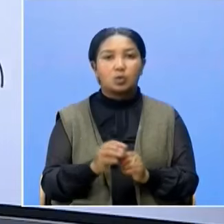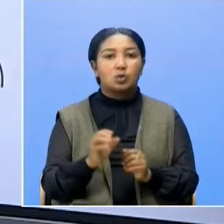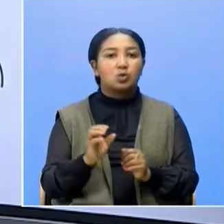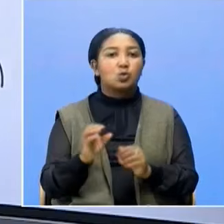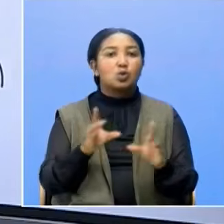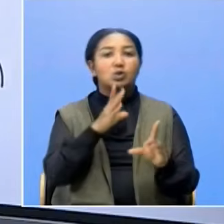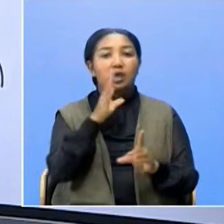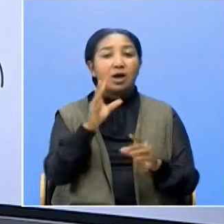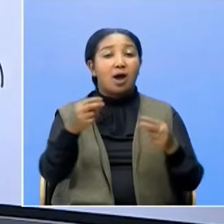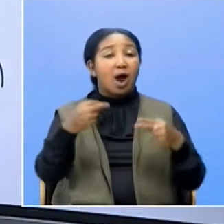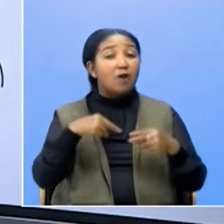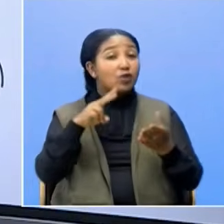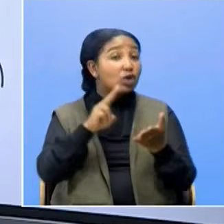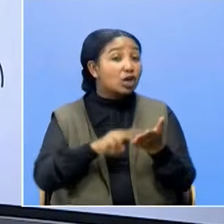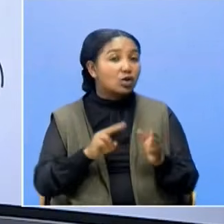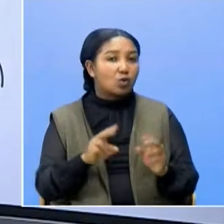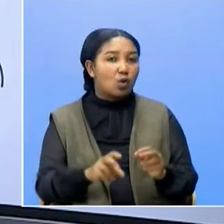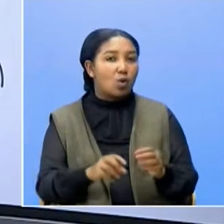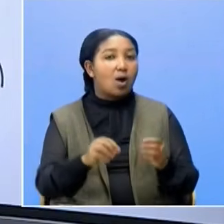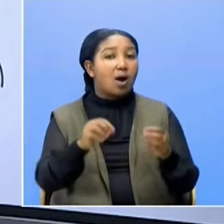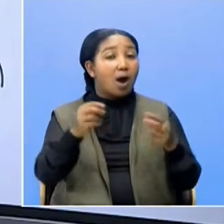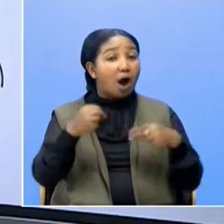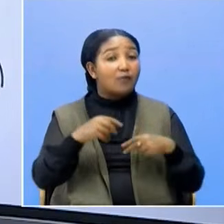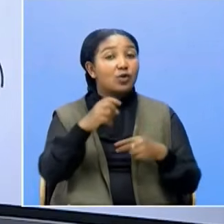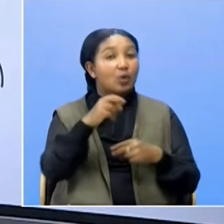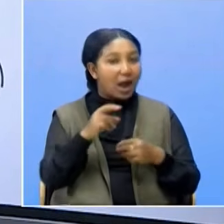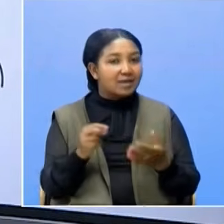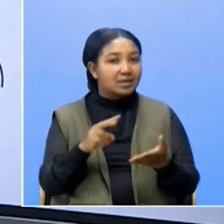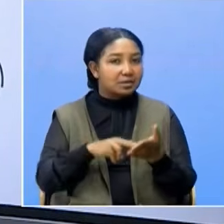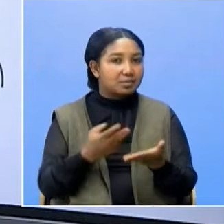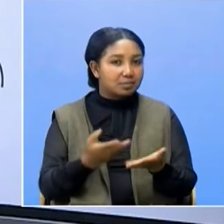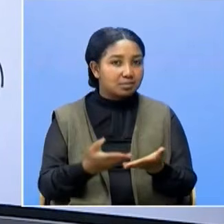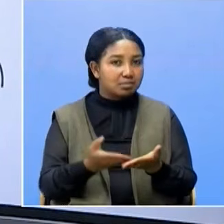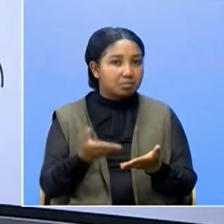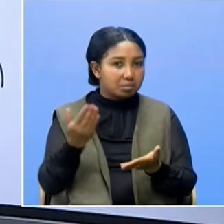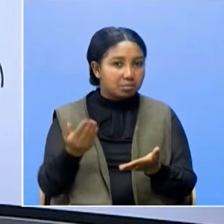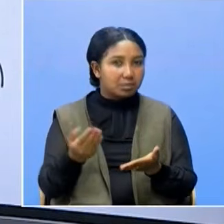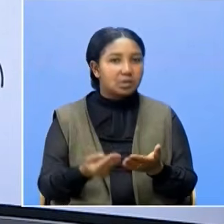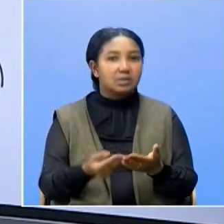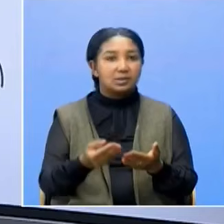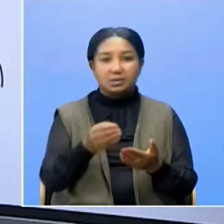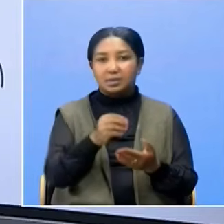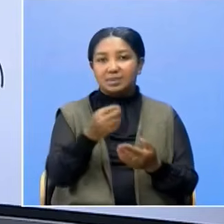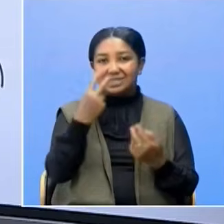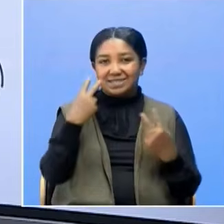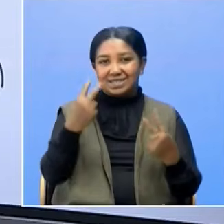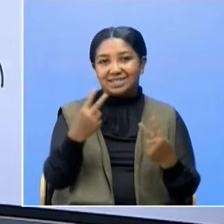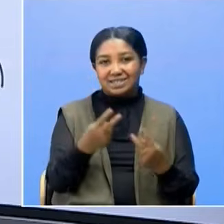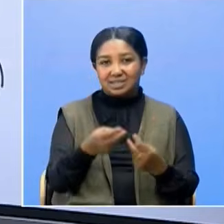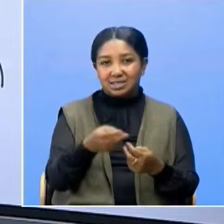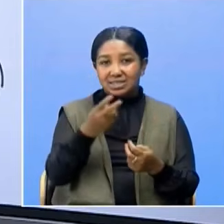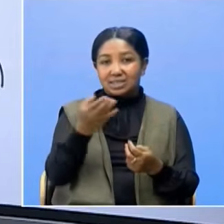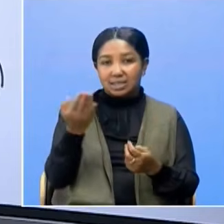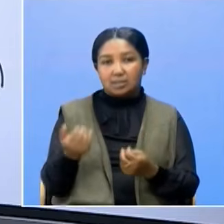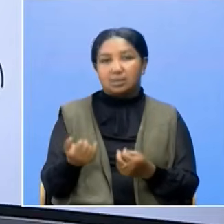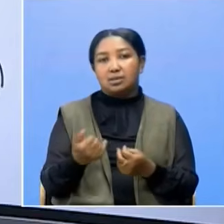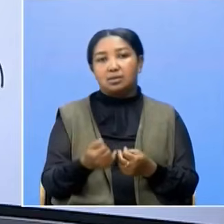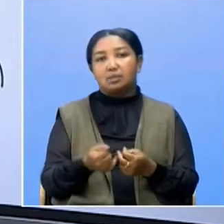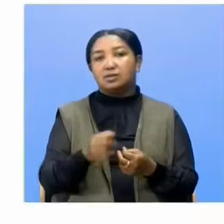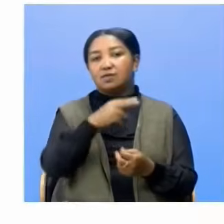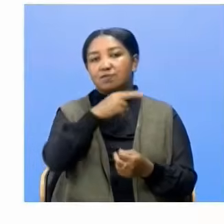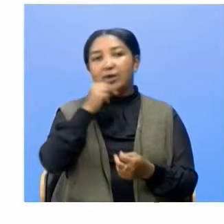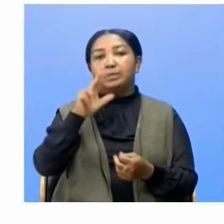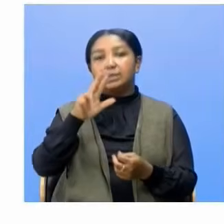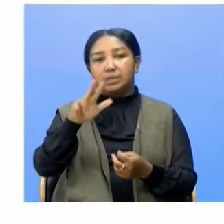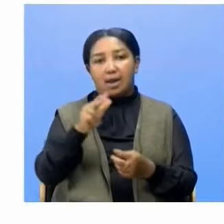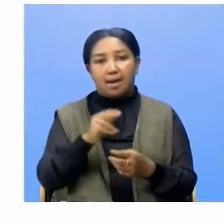don't say, have you read? We say what? Have you read? Yeah? And the same, seen. It is very good. It is the verb 3